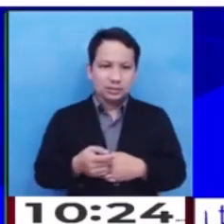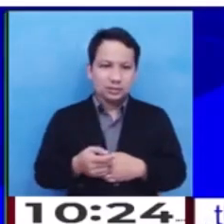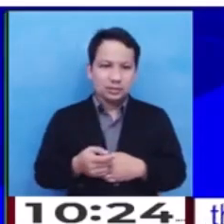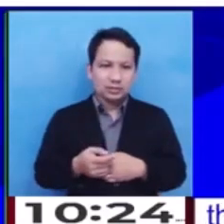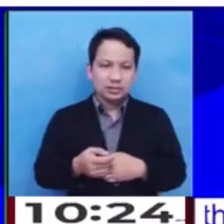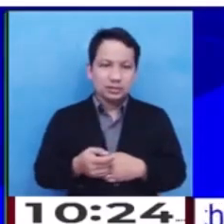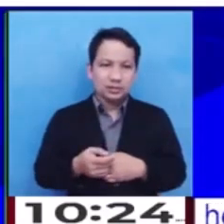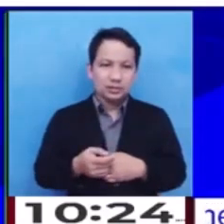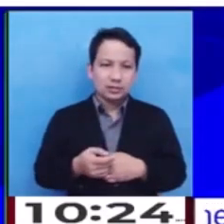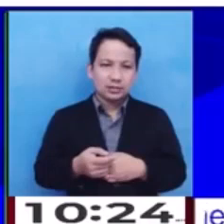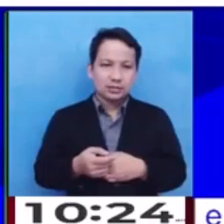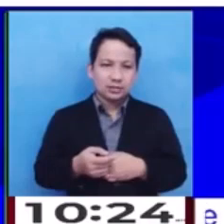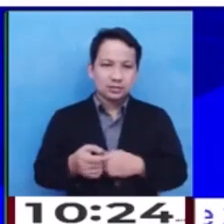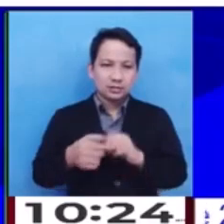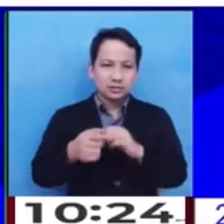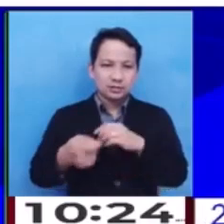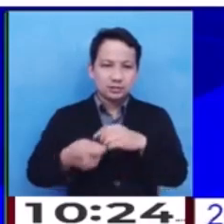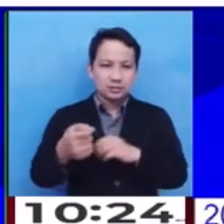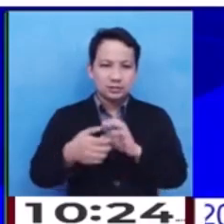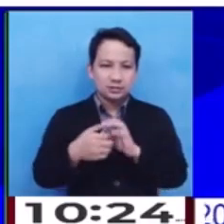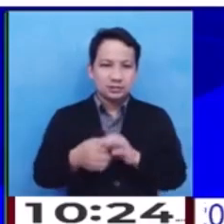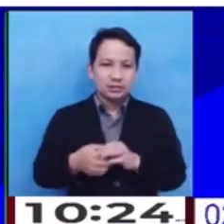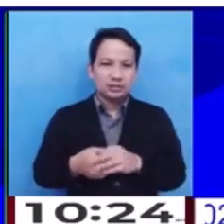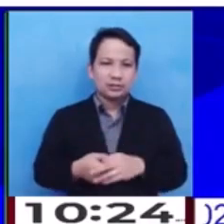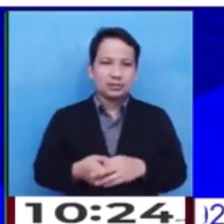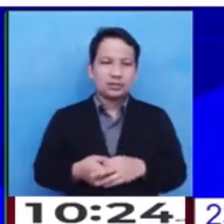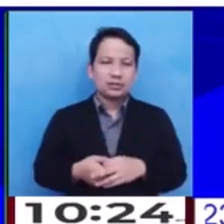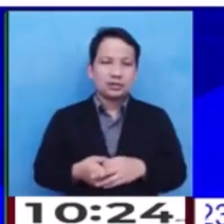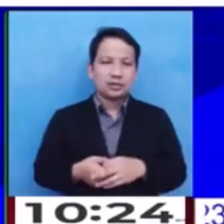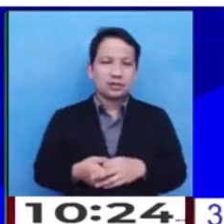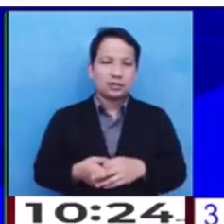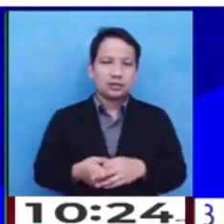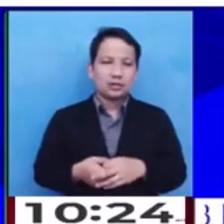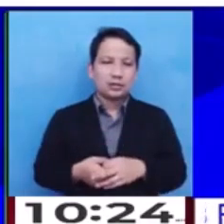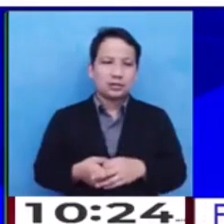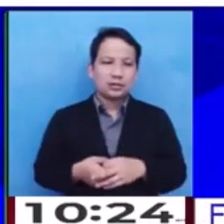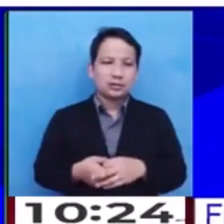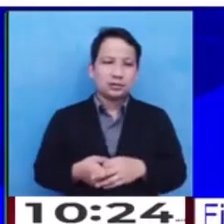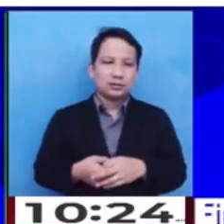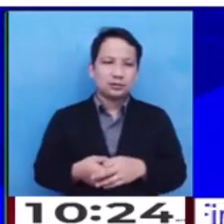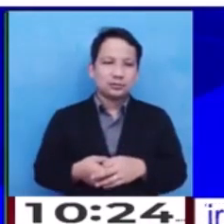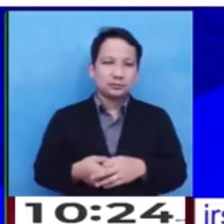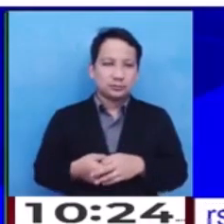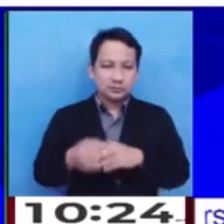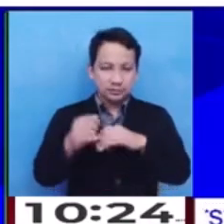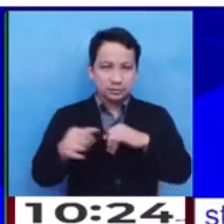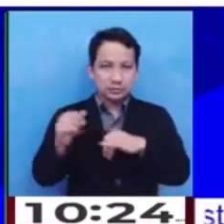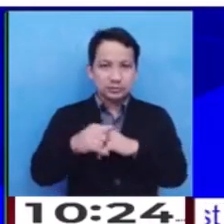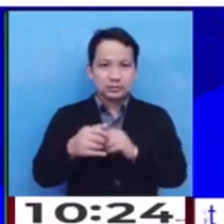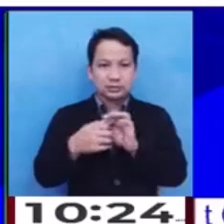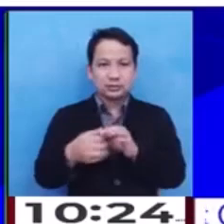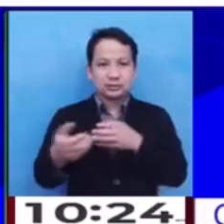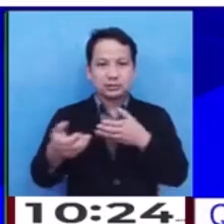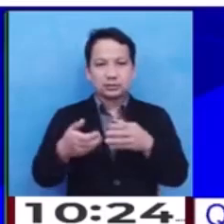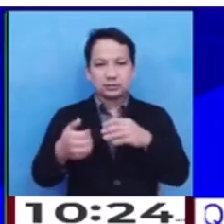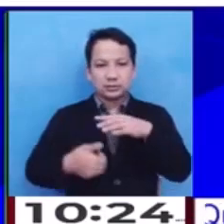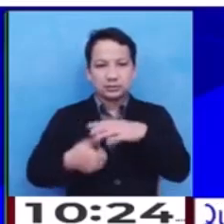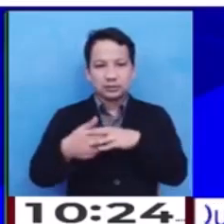it's just a temporary thing, and I think that this favorable investment climate that will come out as a